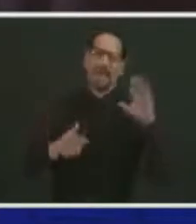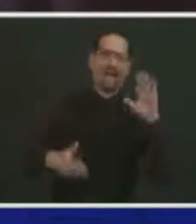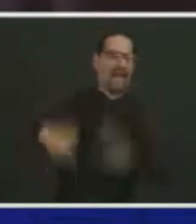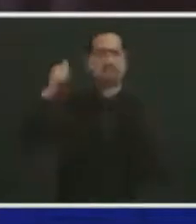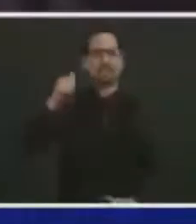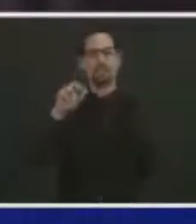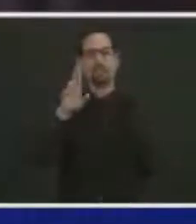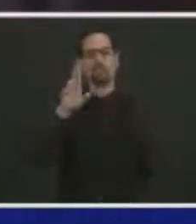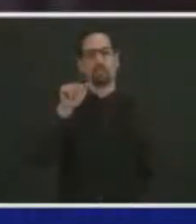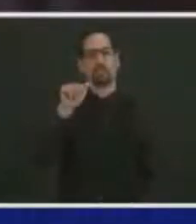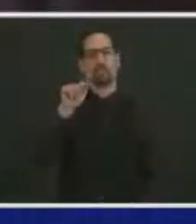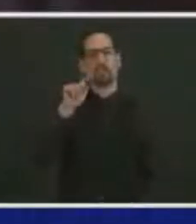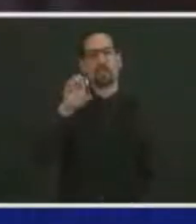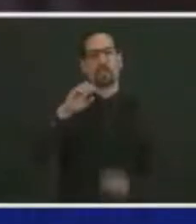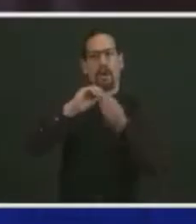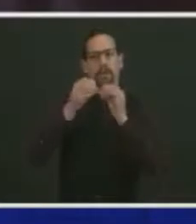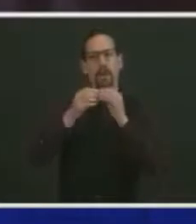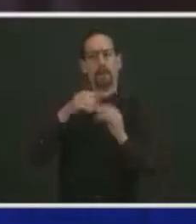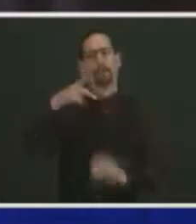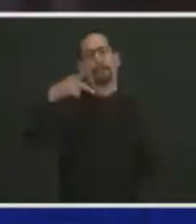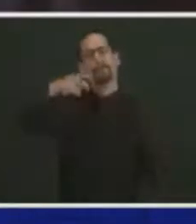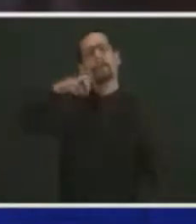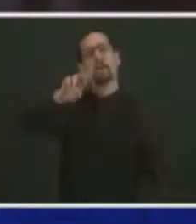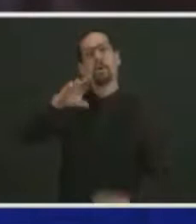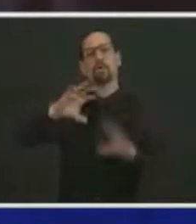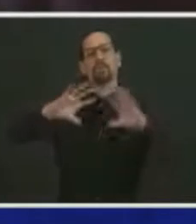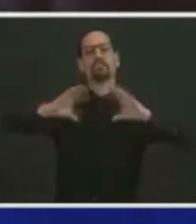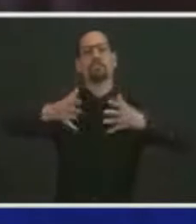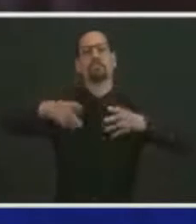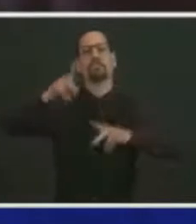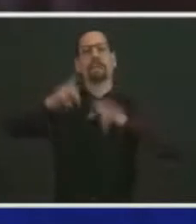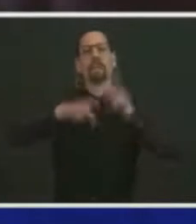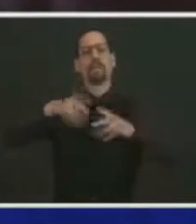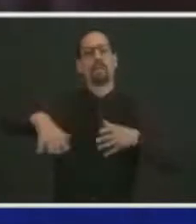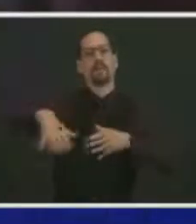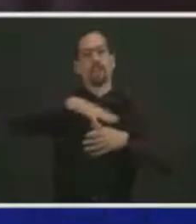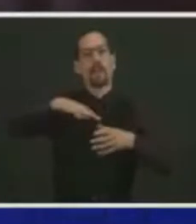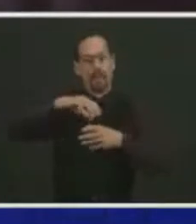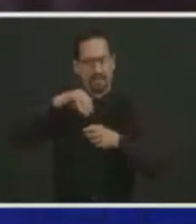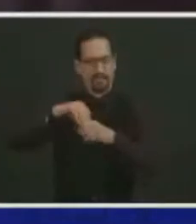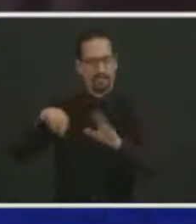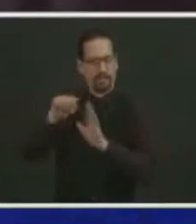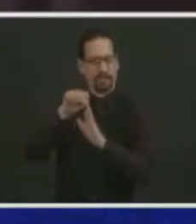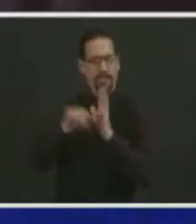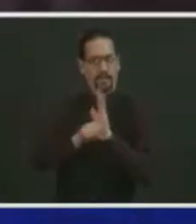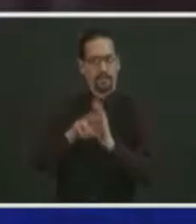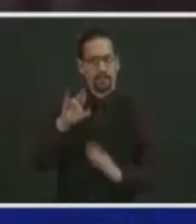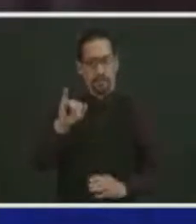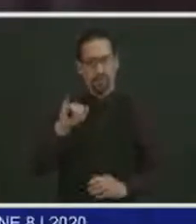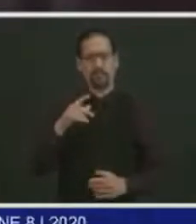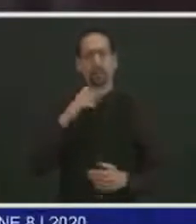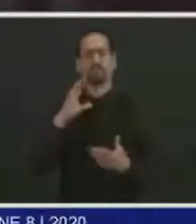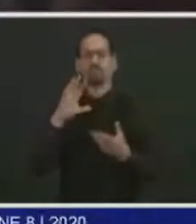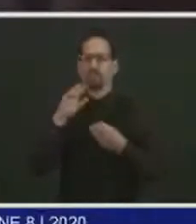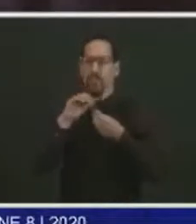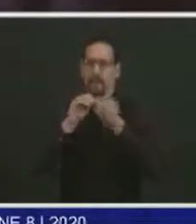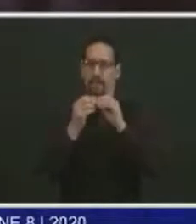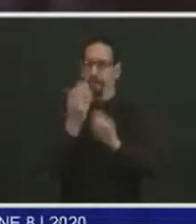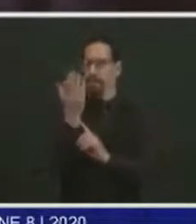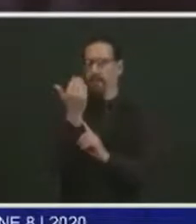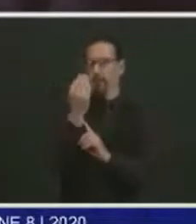state in America. We have now tested just above 15% of our